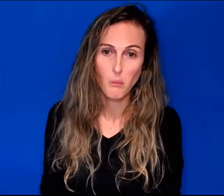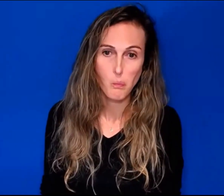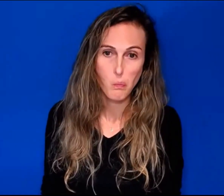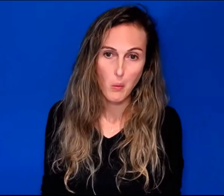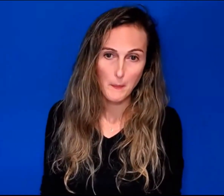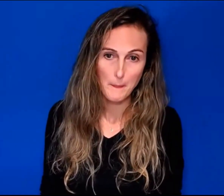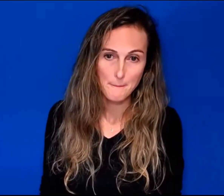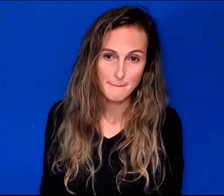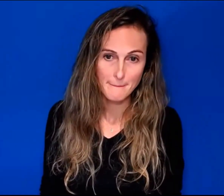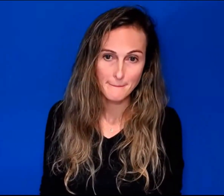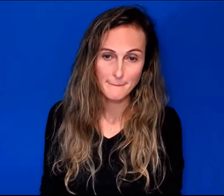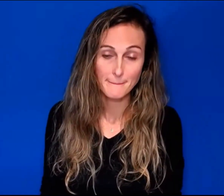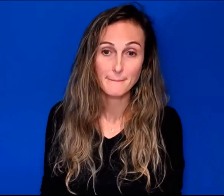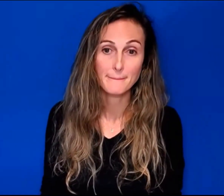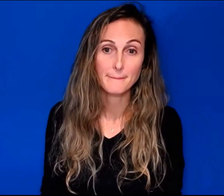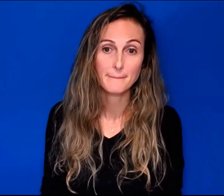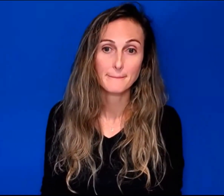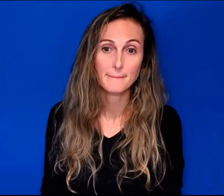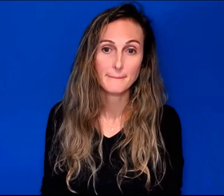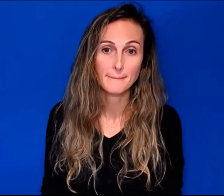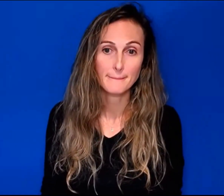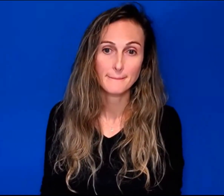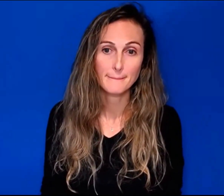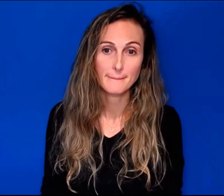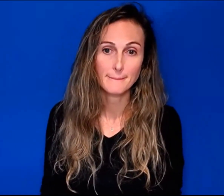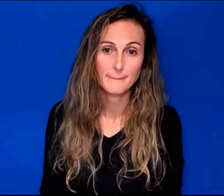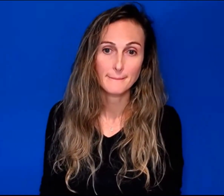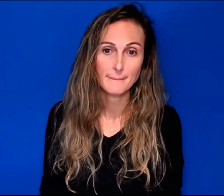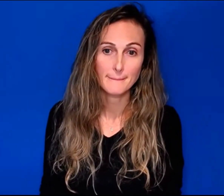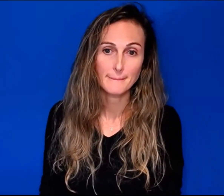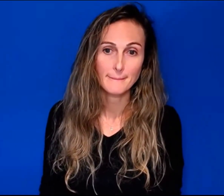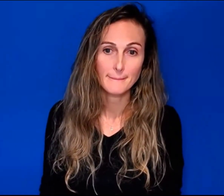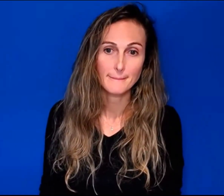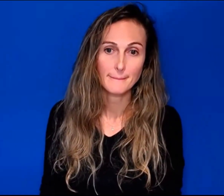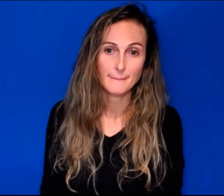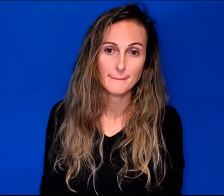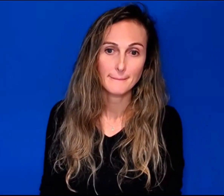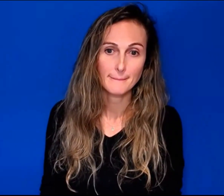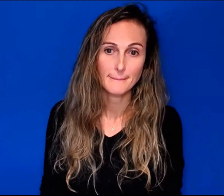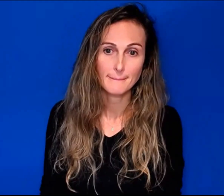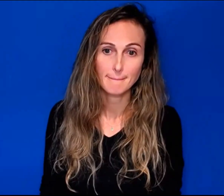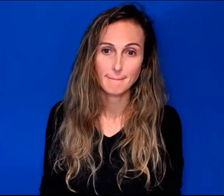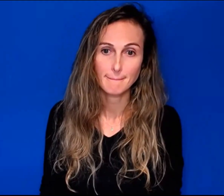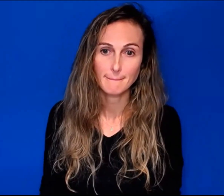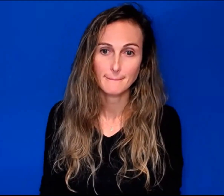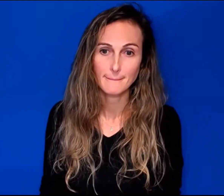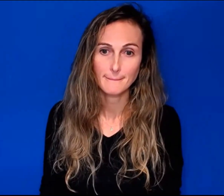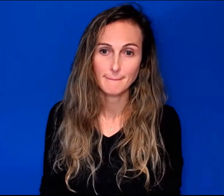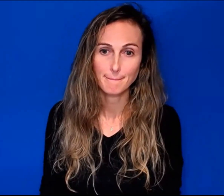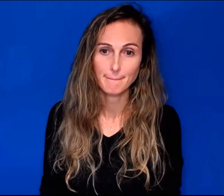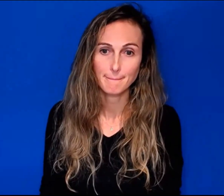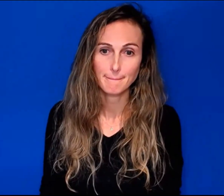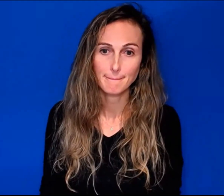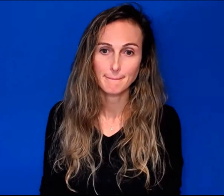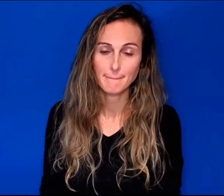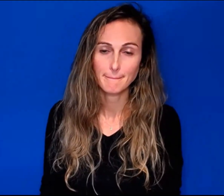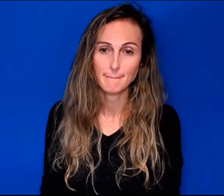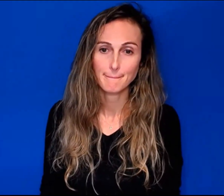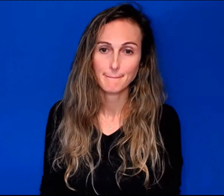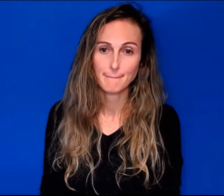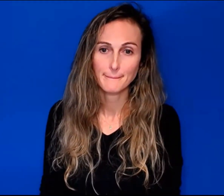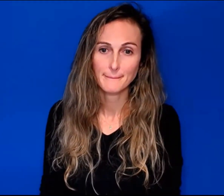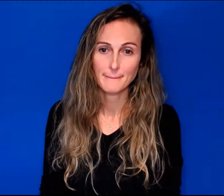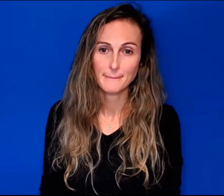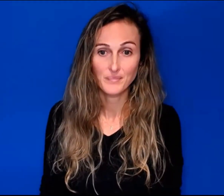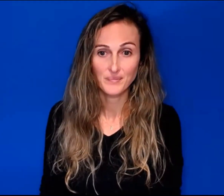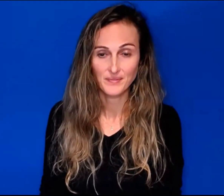any access needs that you'd like us to know about, you can chat to me or to everyone. Just let us know. Slide descriptions, and that's not